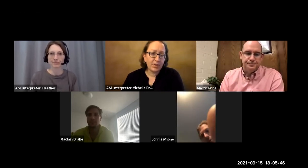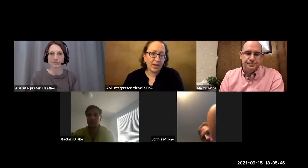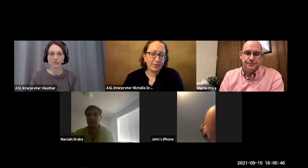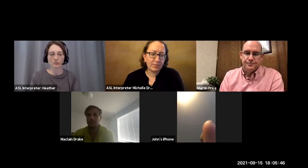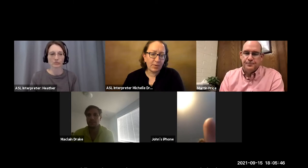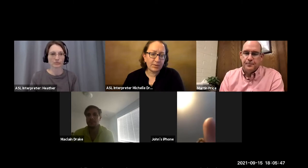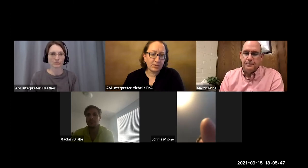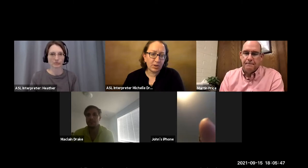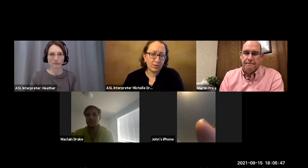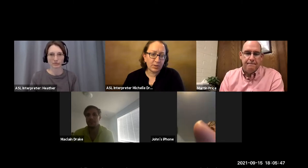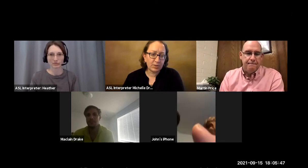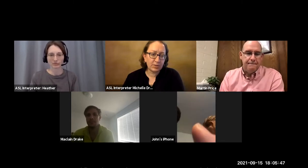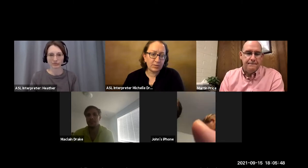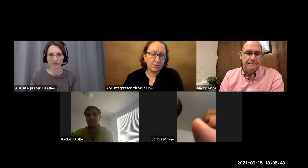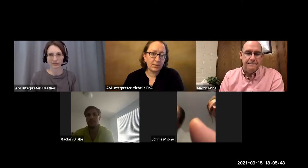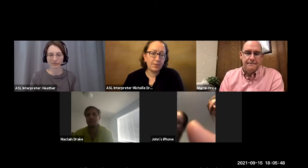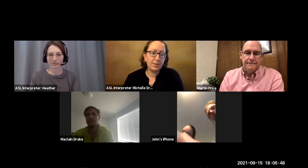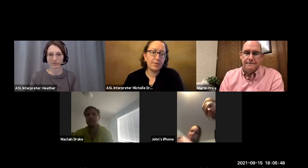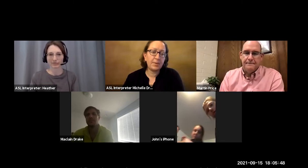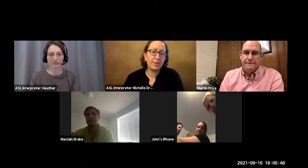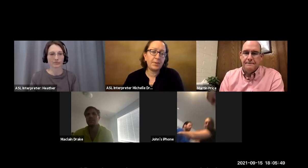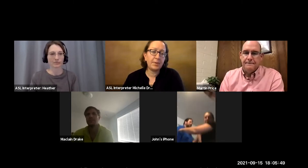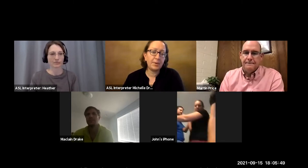And Kim, do you have a response to John's question?